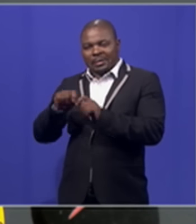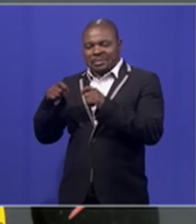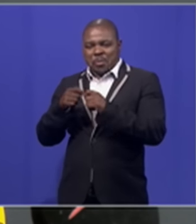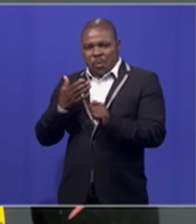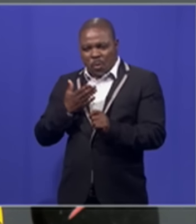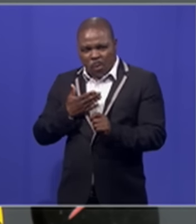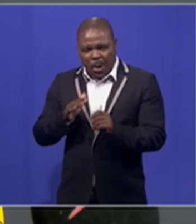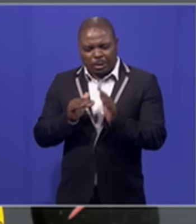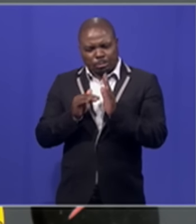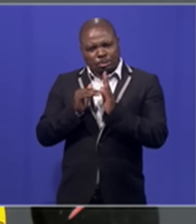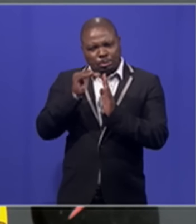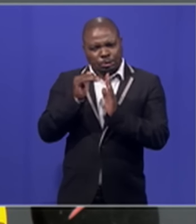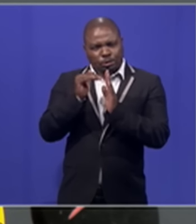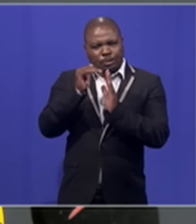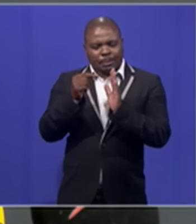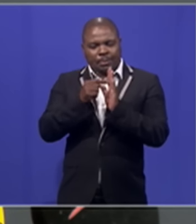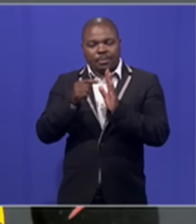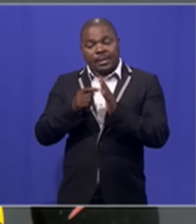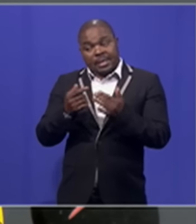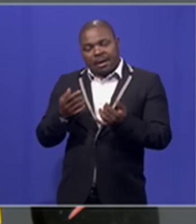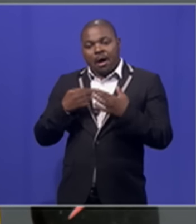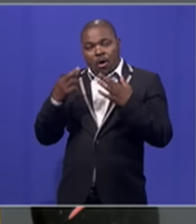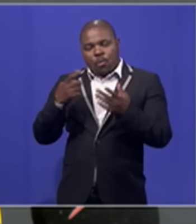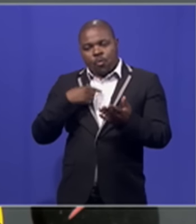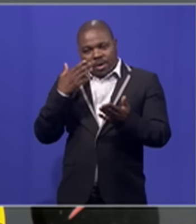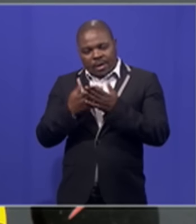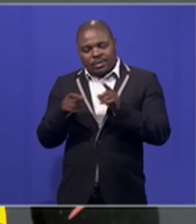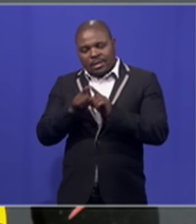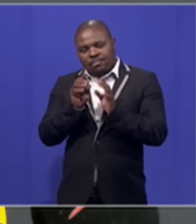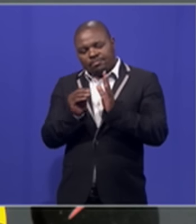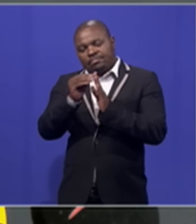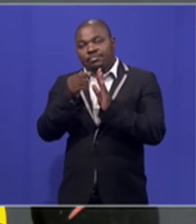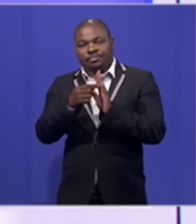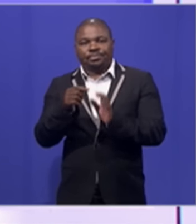before you can be able to make a difference later.